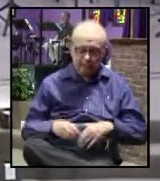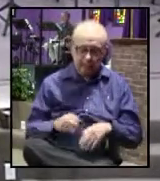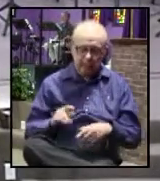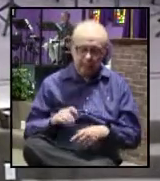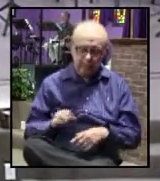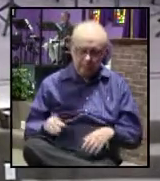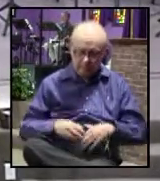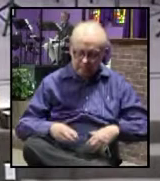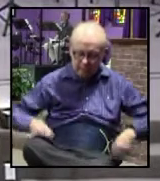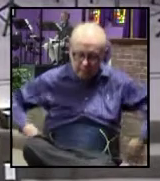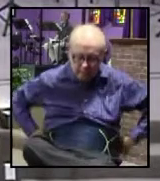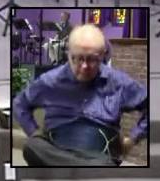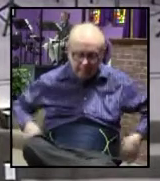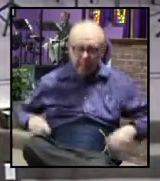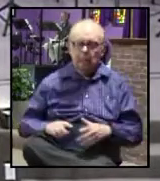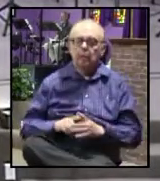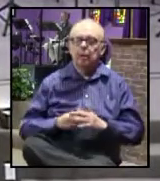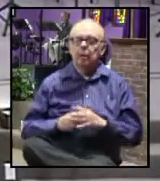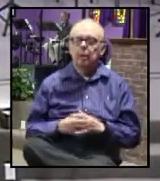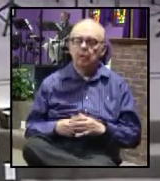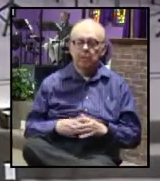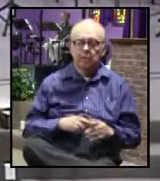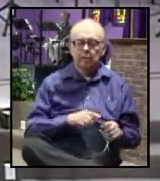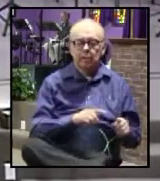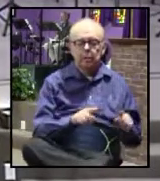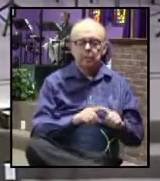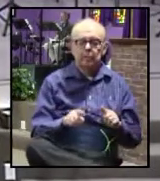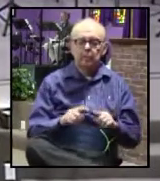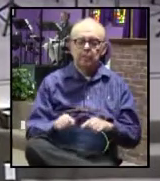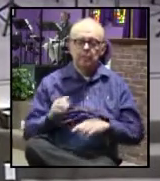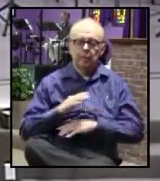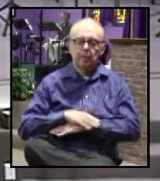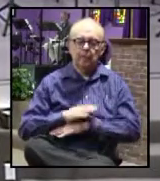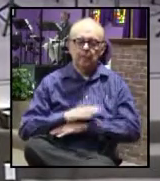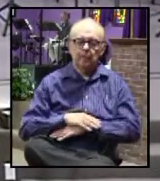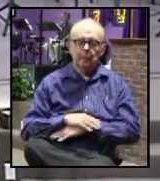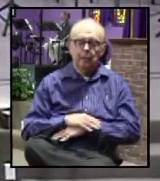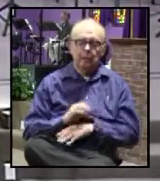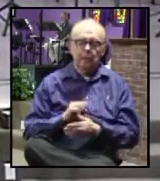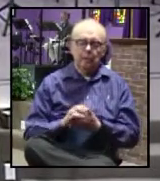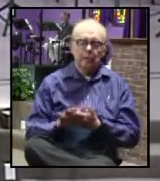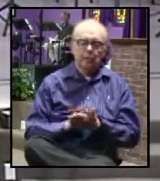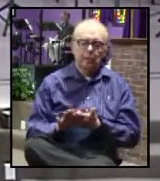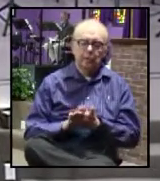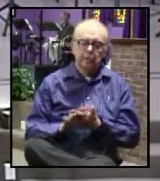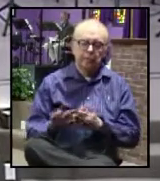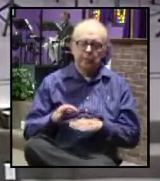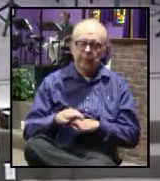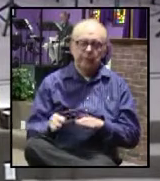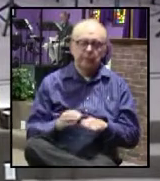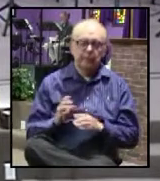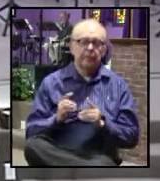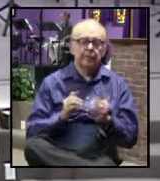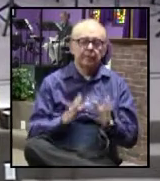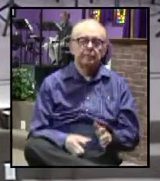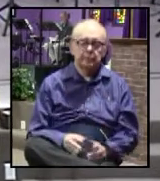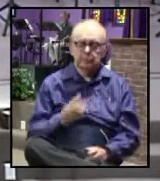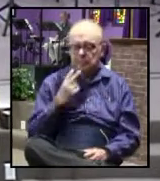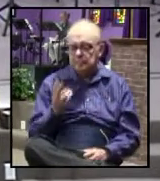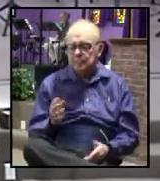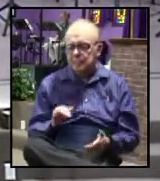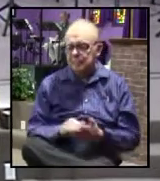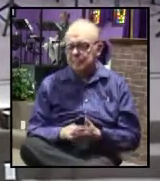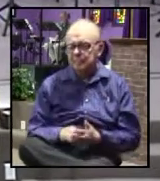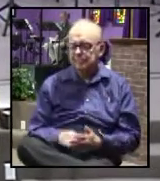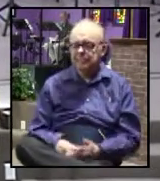wraps it around himself, and he begins to go around and he washes the feet of his disciples. Now, we look at this and we